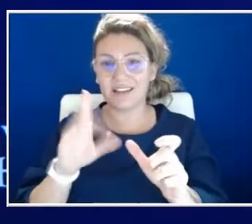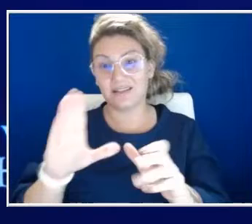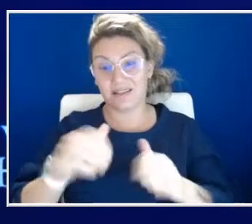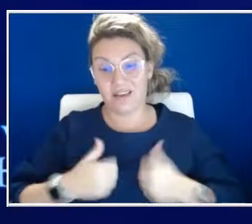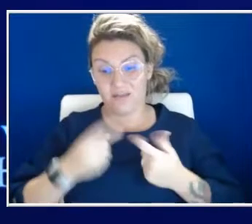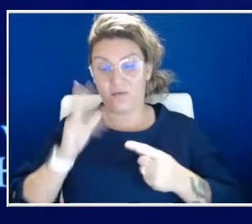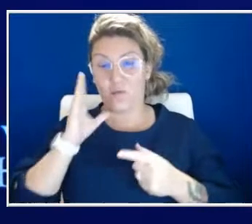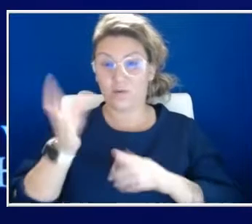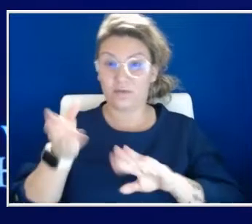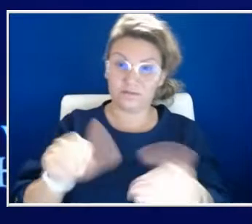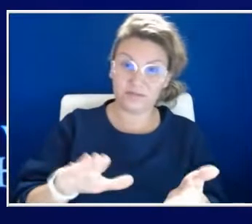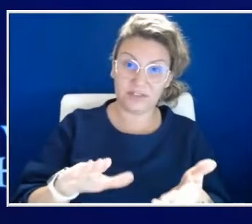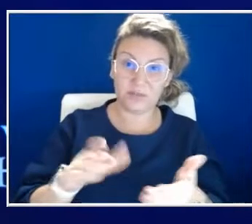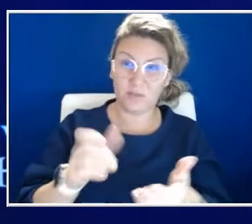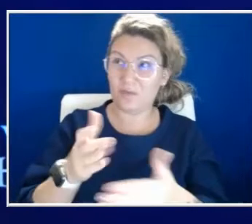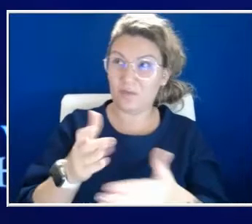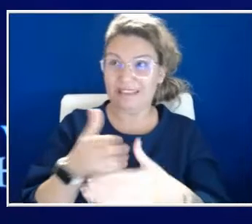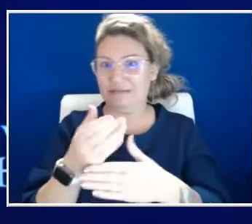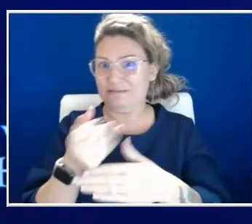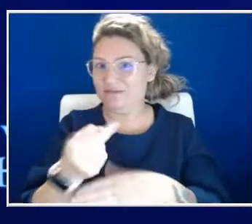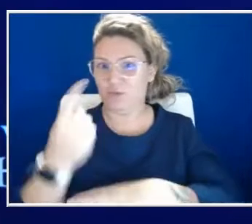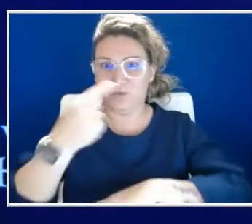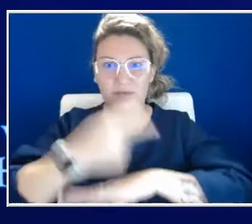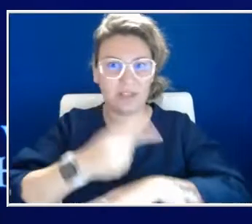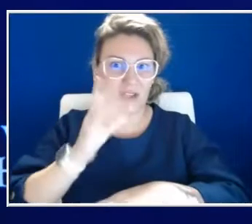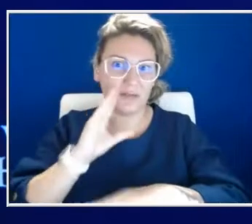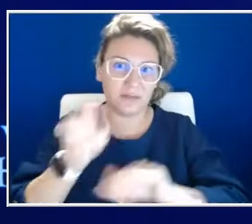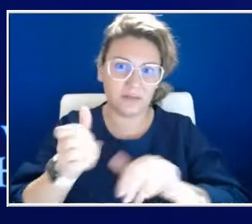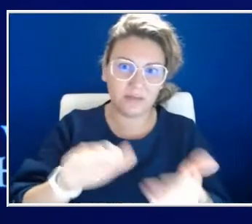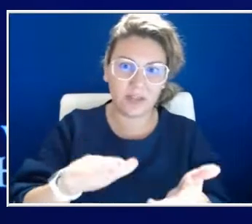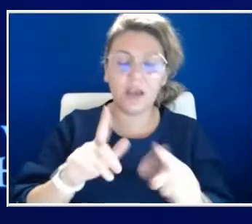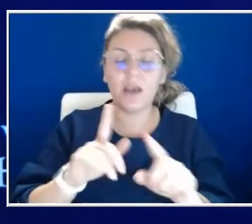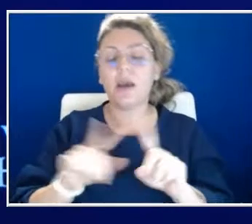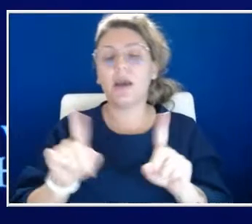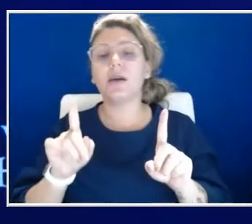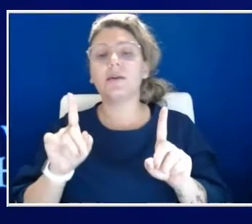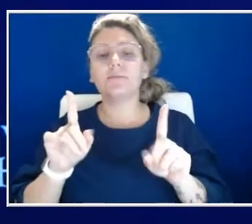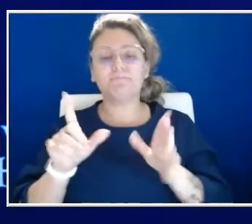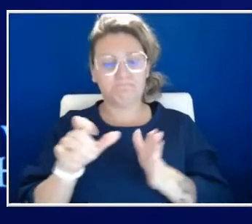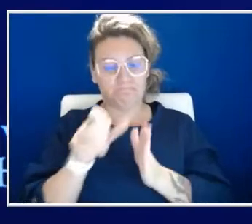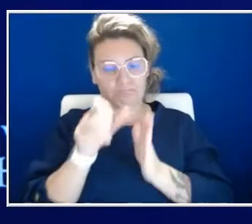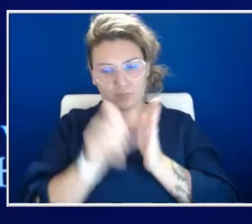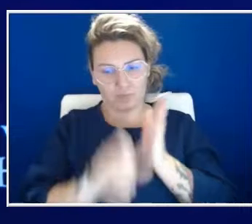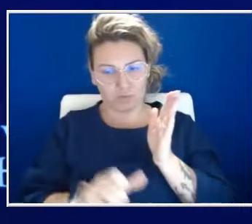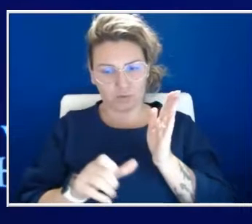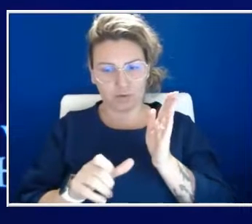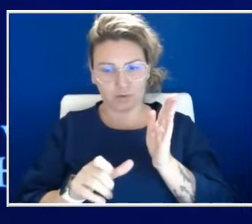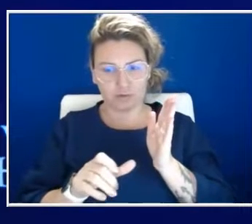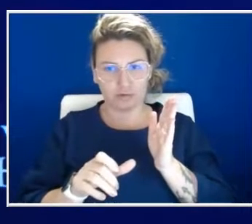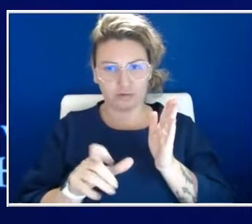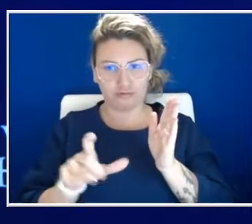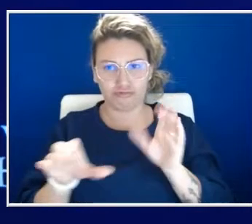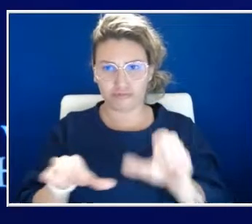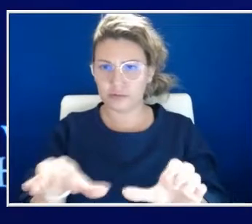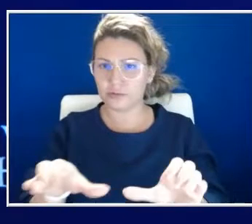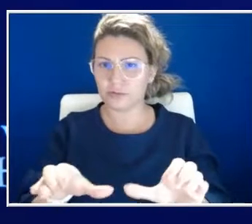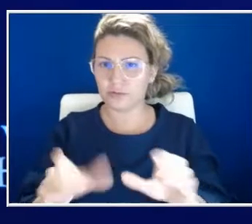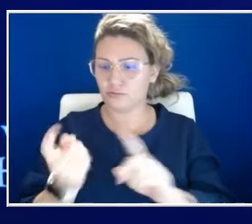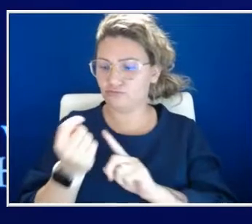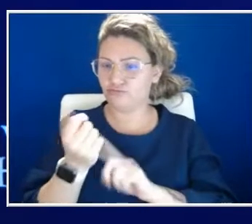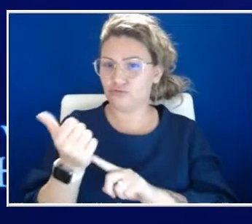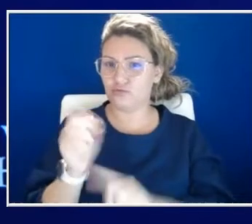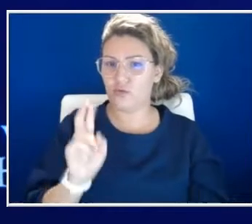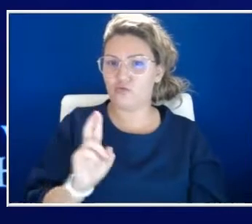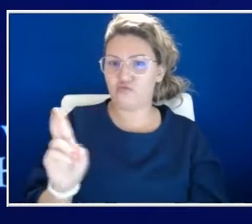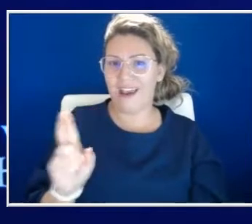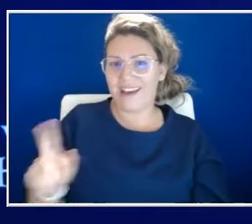quickly, within days. So the procedure that we did was removal of the right kidney, which we